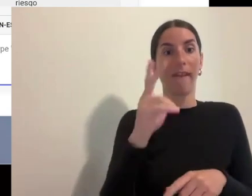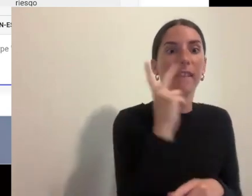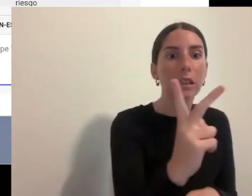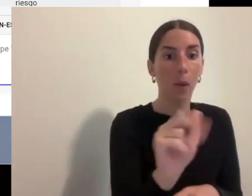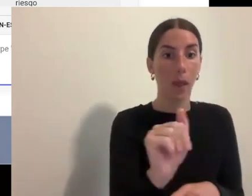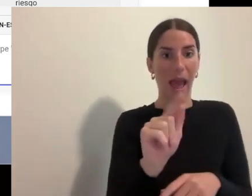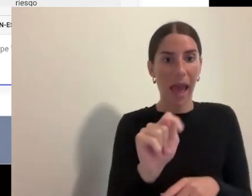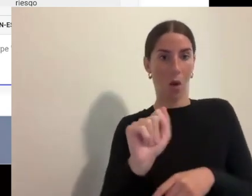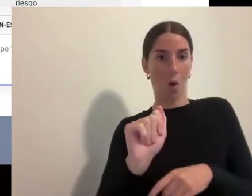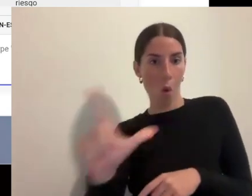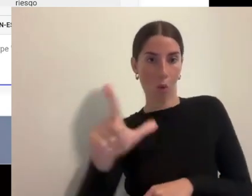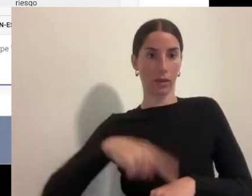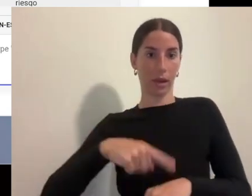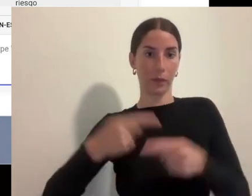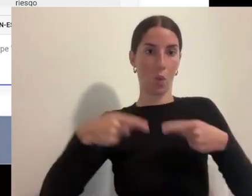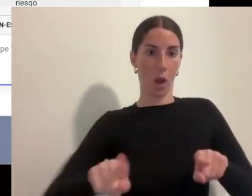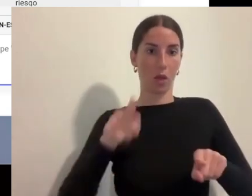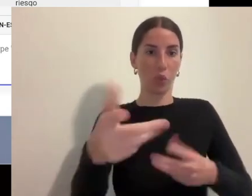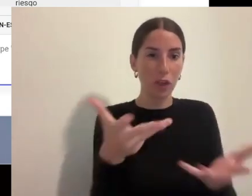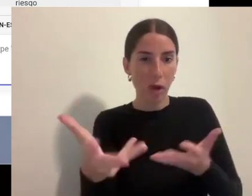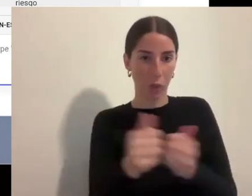you interact with it.